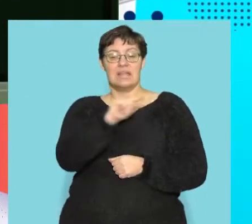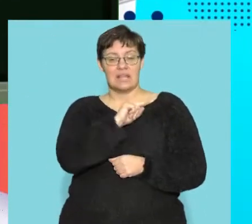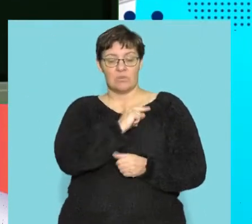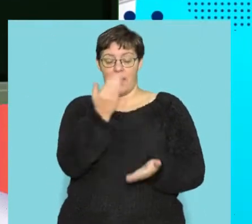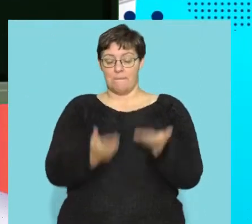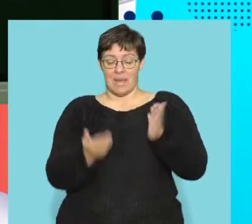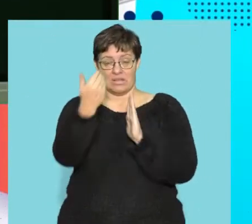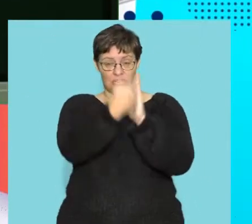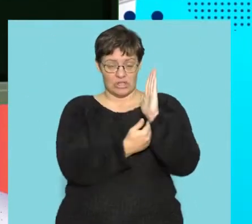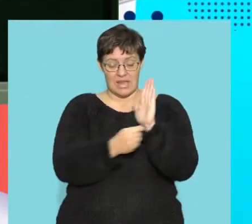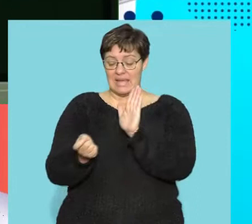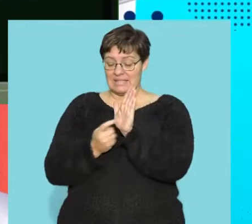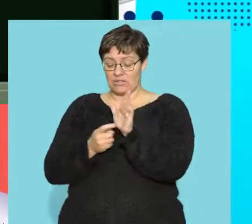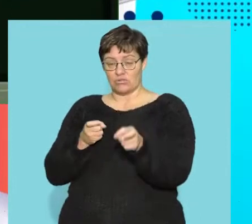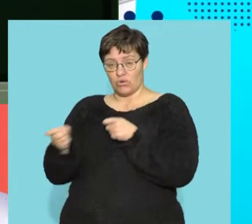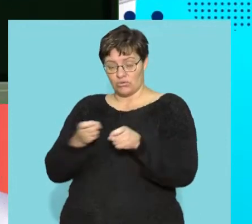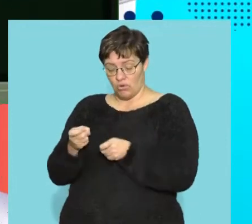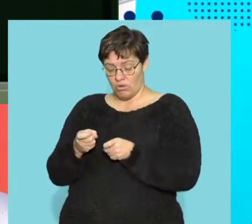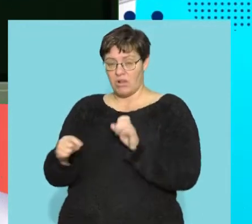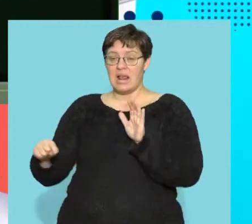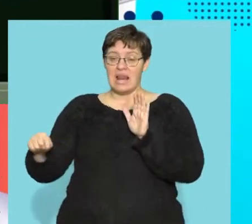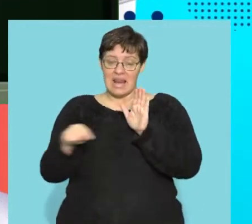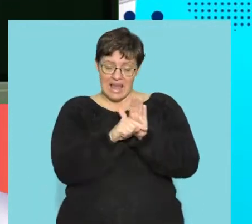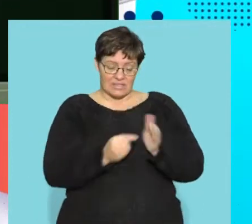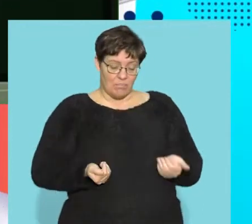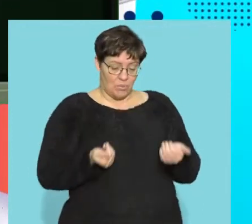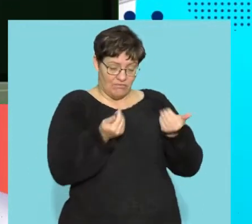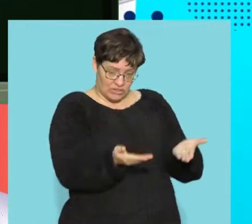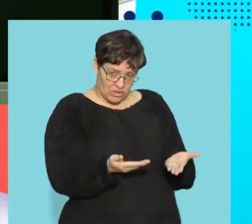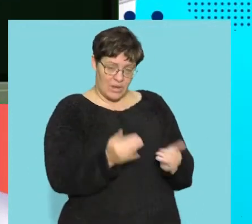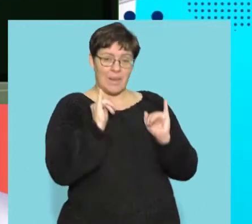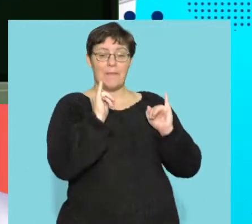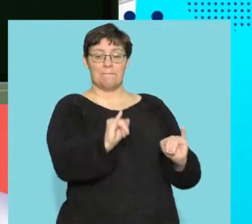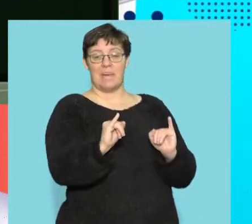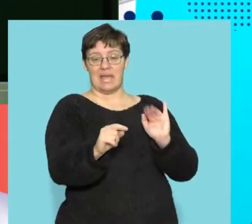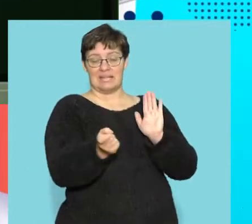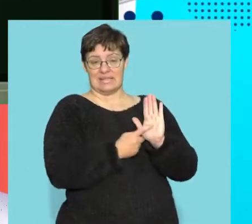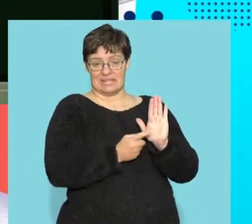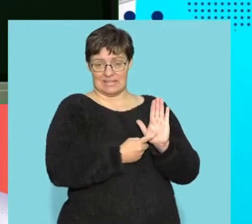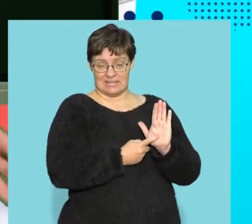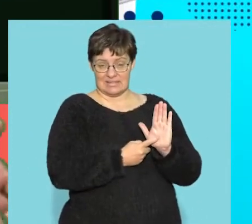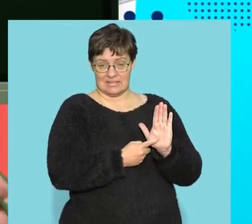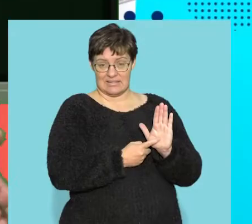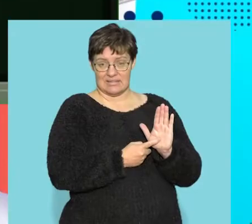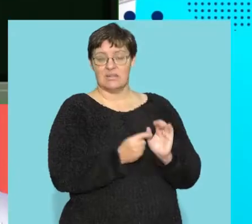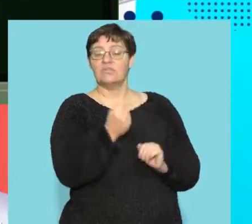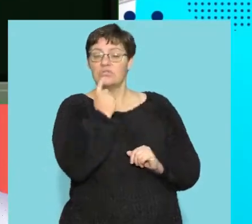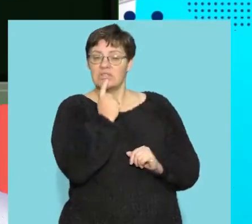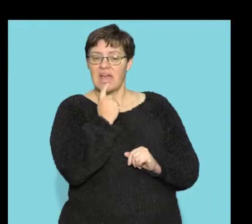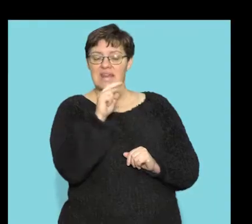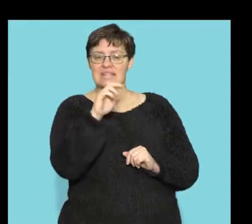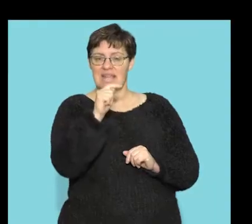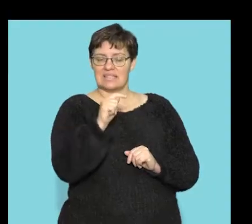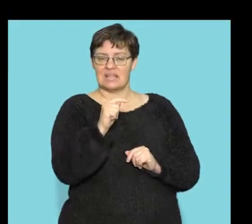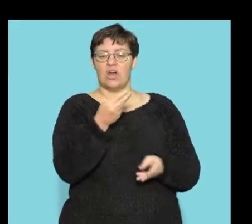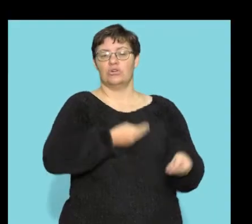say debtors control less provision for bad debts. And this then tells you your net trade debtors.